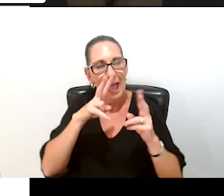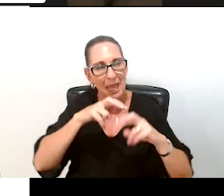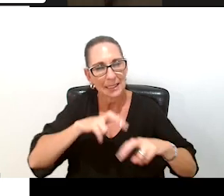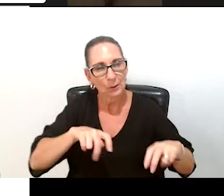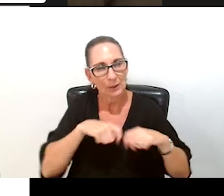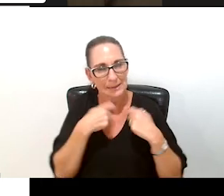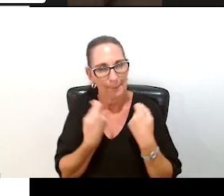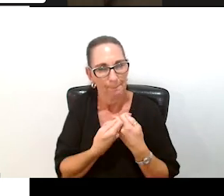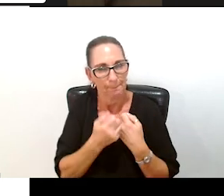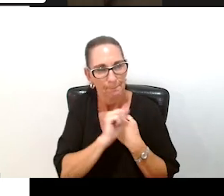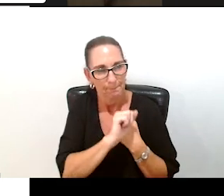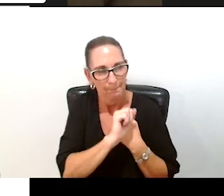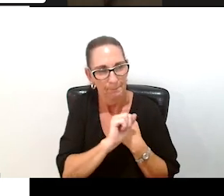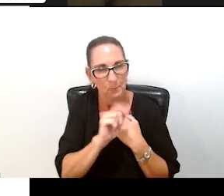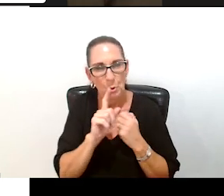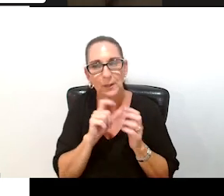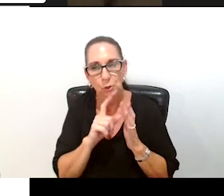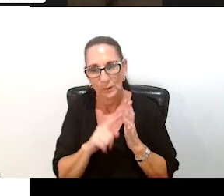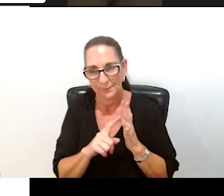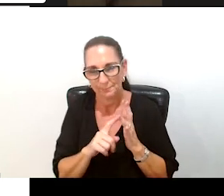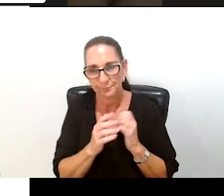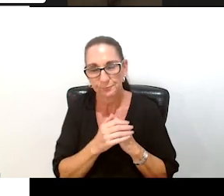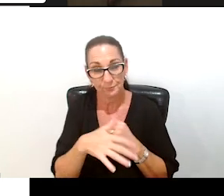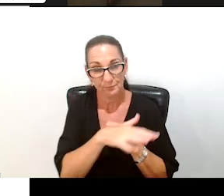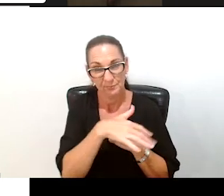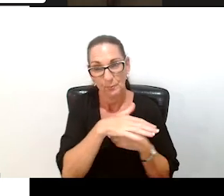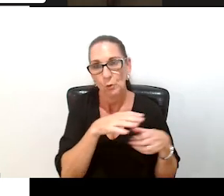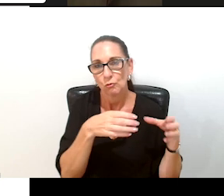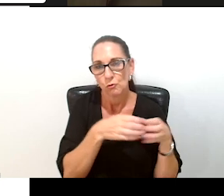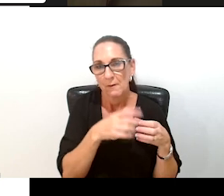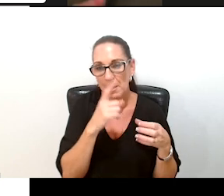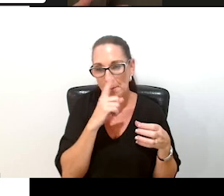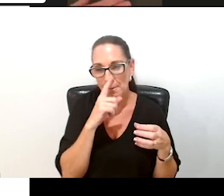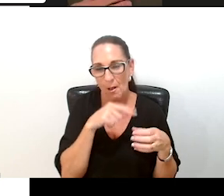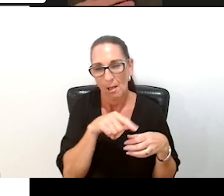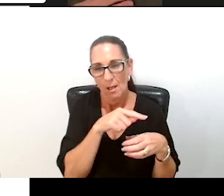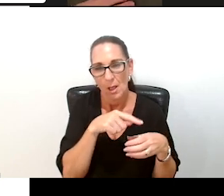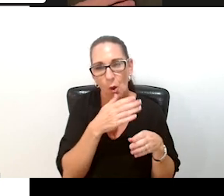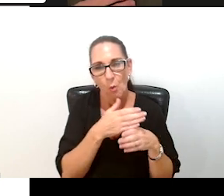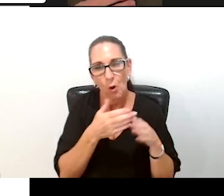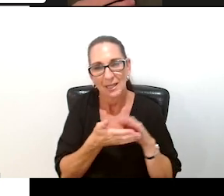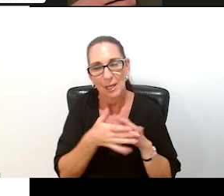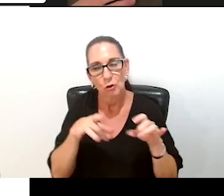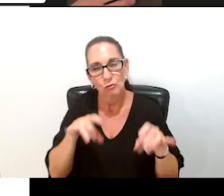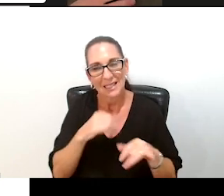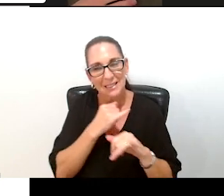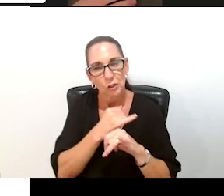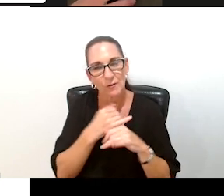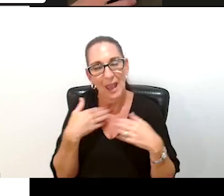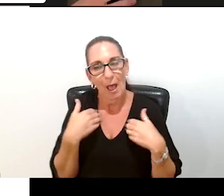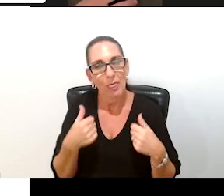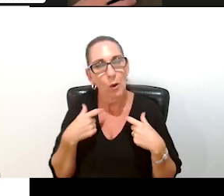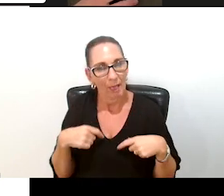doing. So this is a group of people who work at the Australian Institute of Health and Welfare,